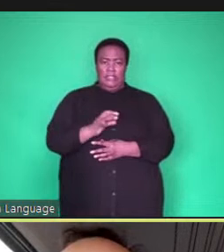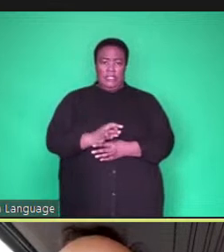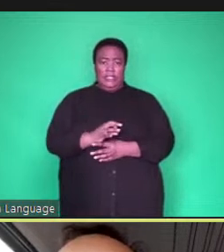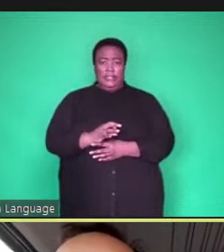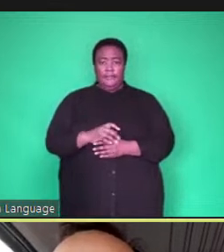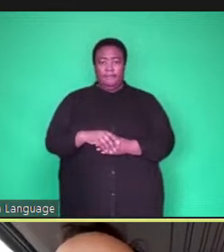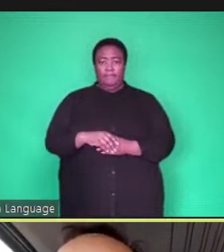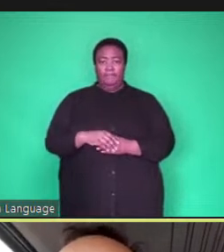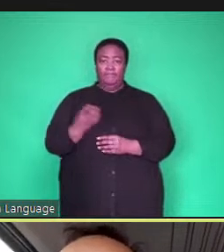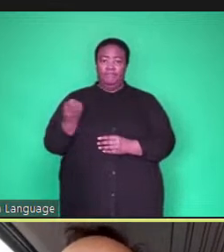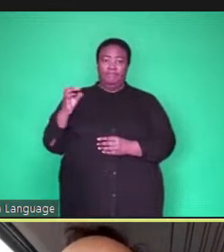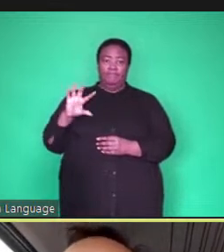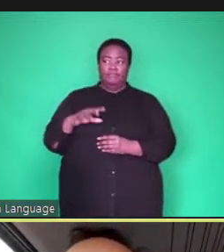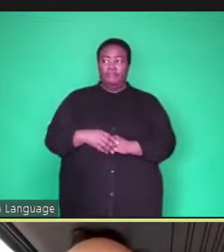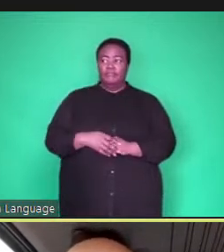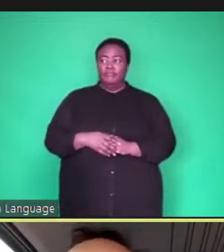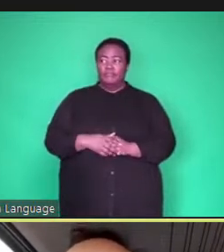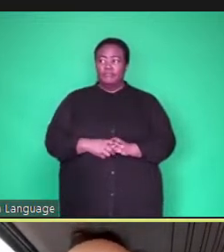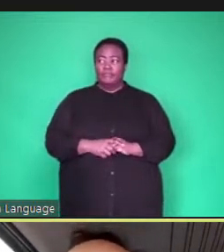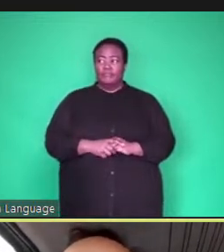slide.